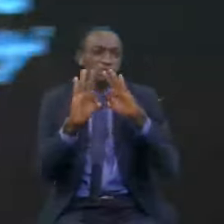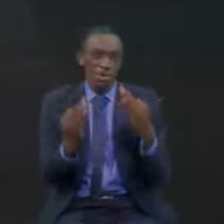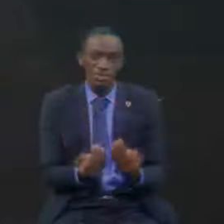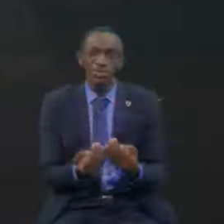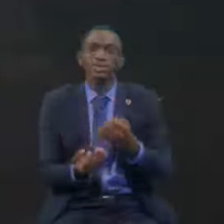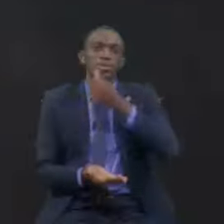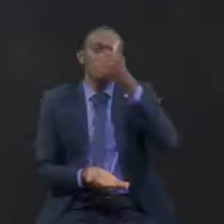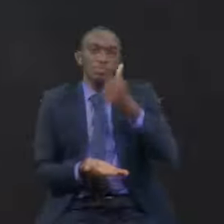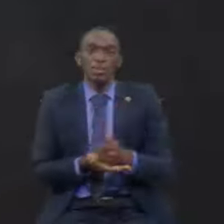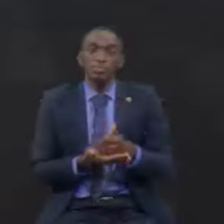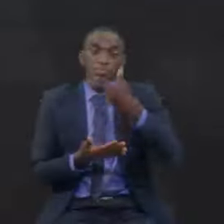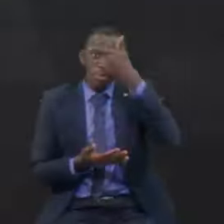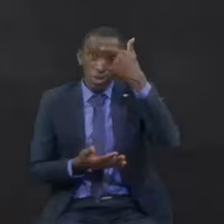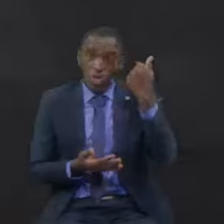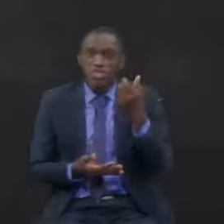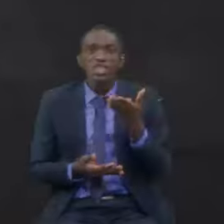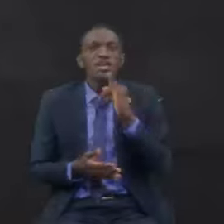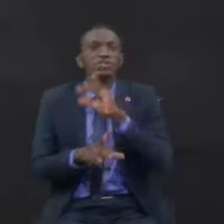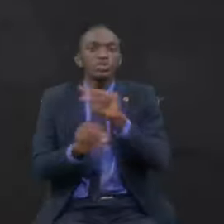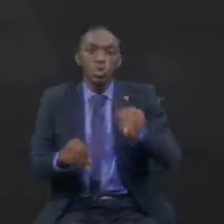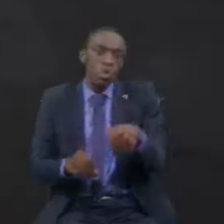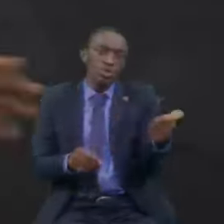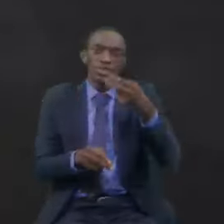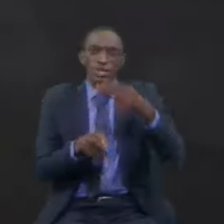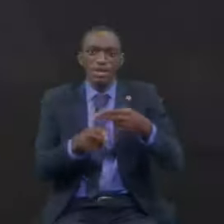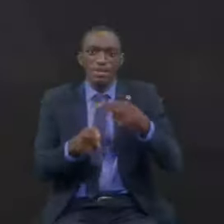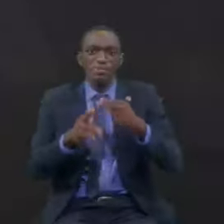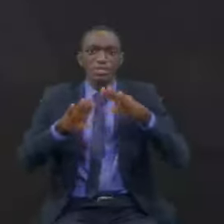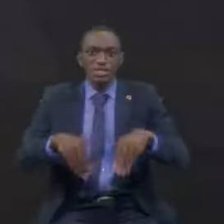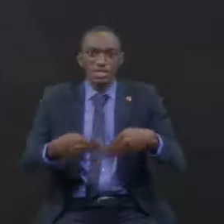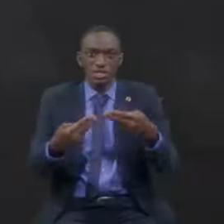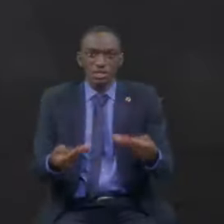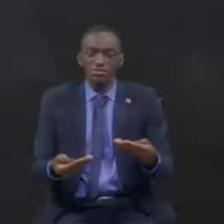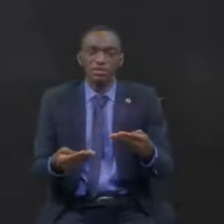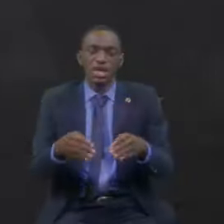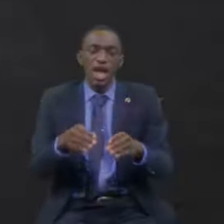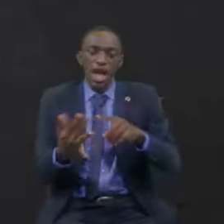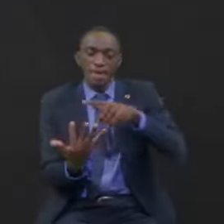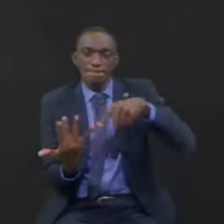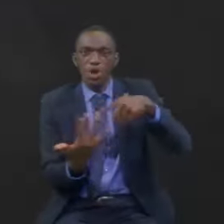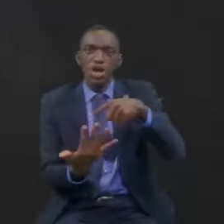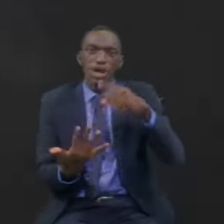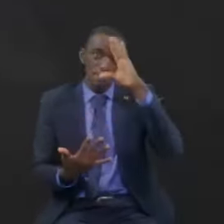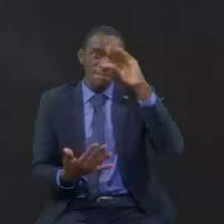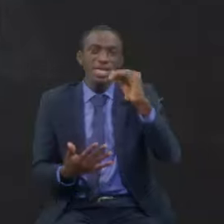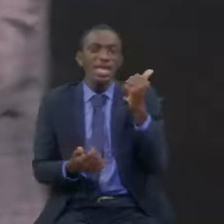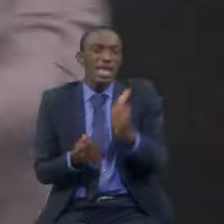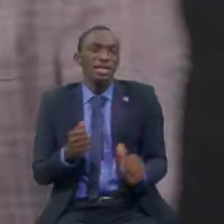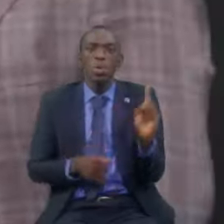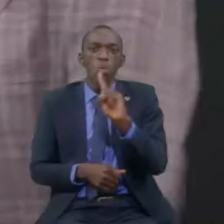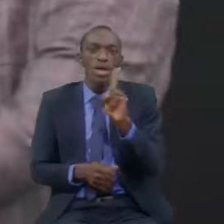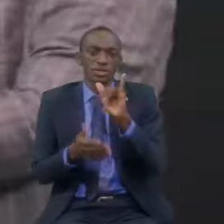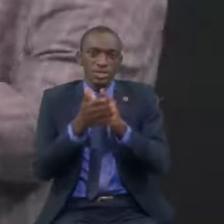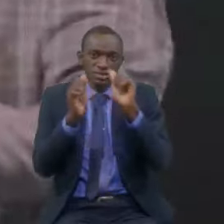there is no other name given among men anywhere that can save and heal and deliver